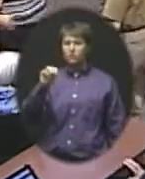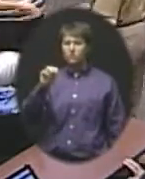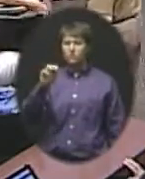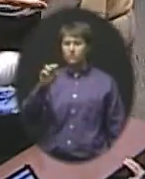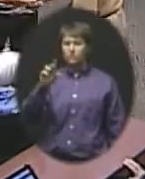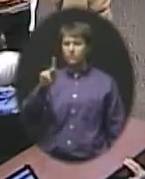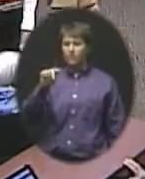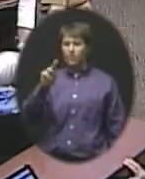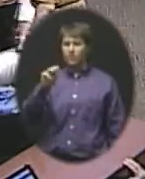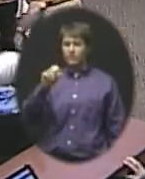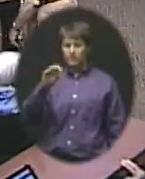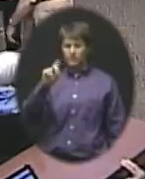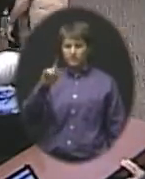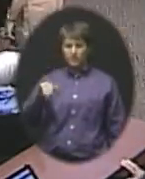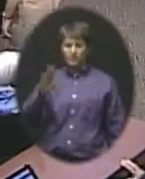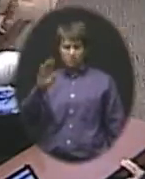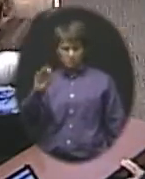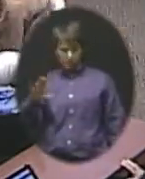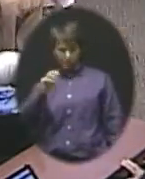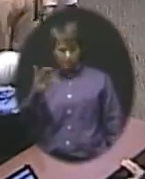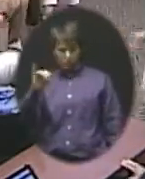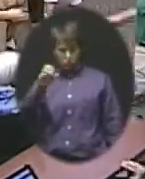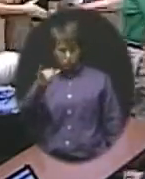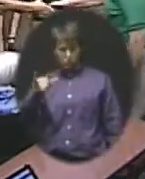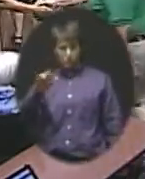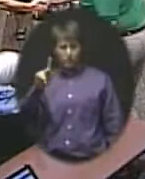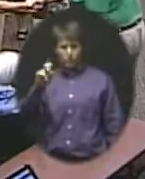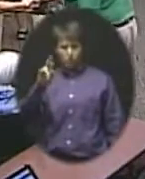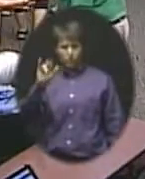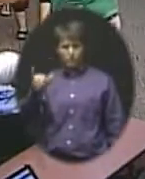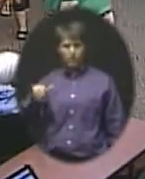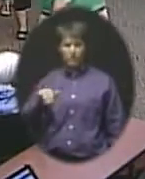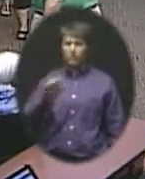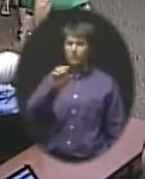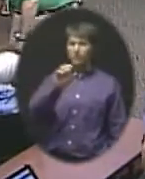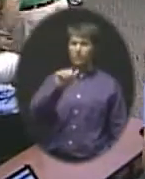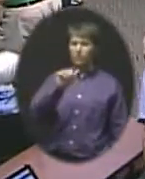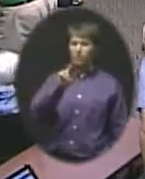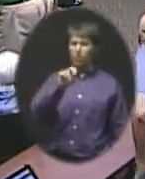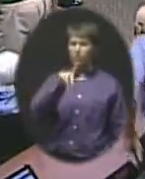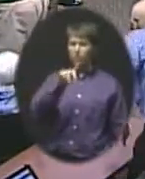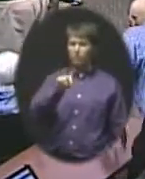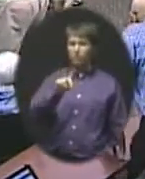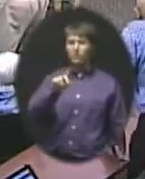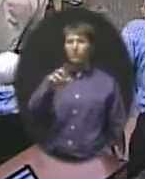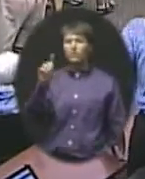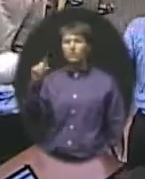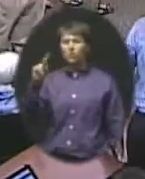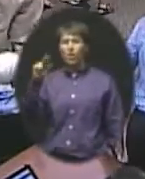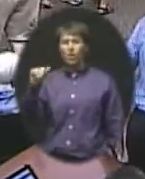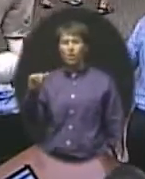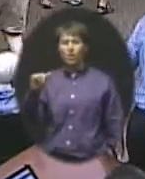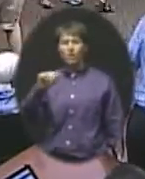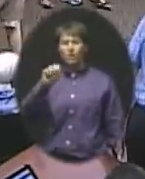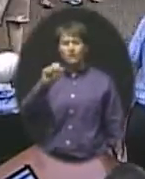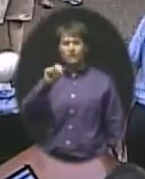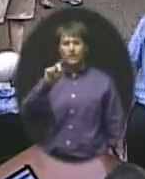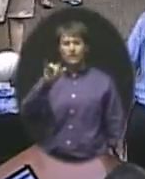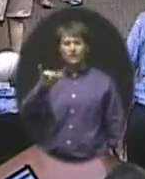Kearney and Joy Kearney, Arnold Kleinfeld, Donna McCarthy, Sandy